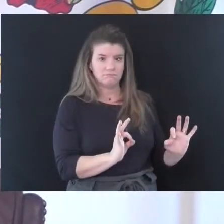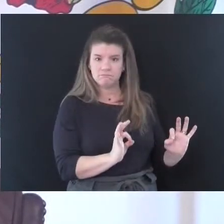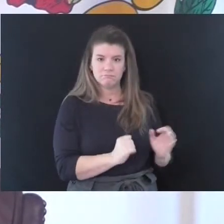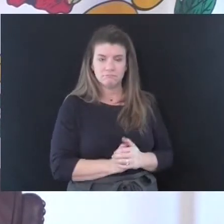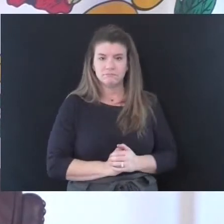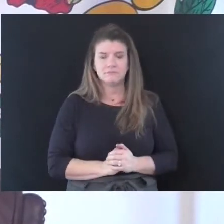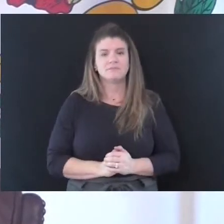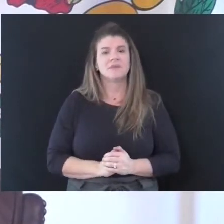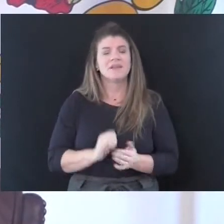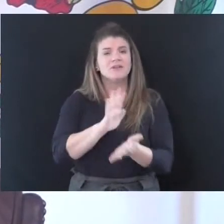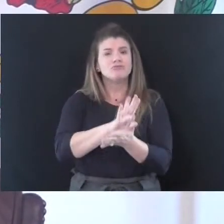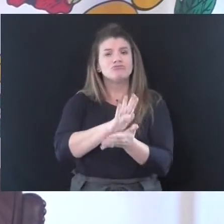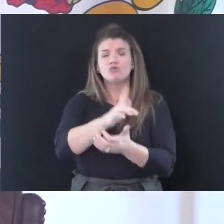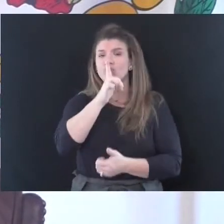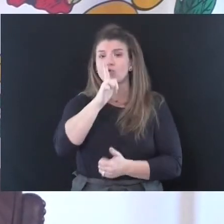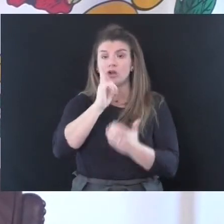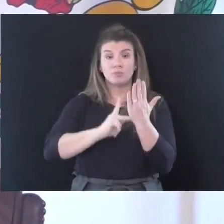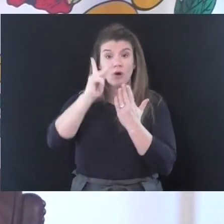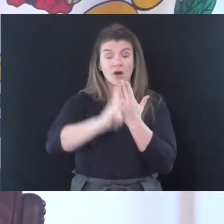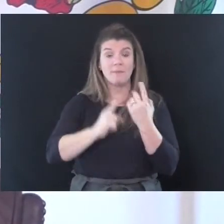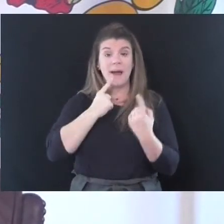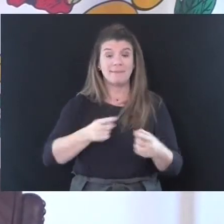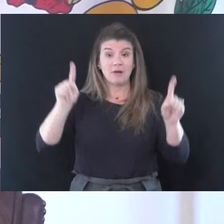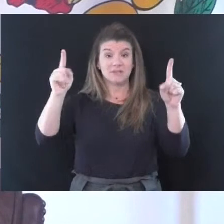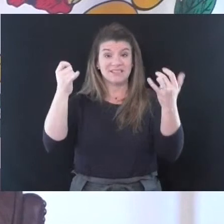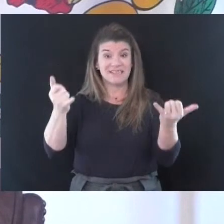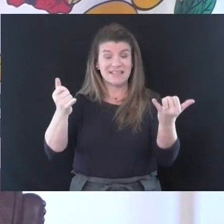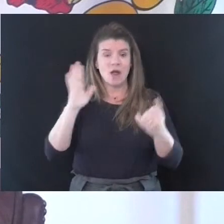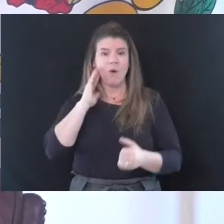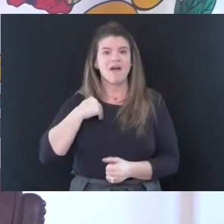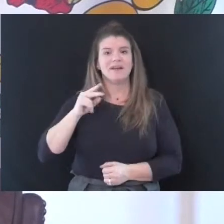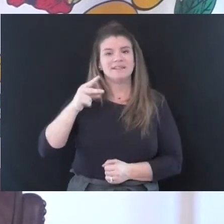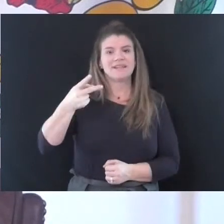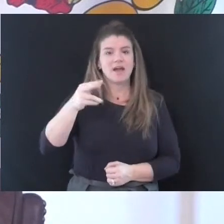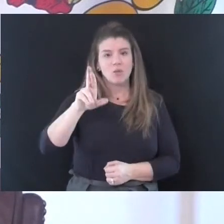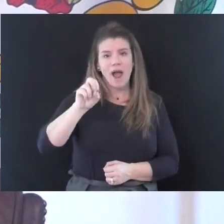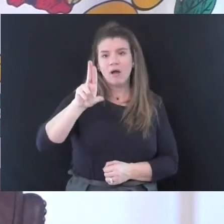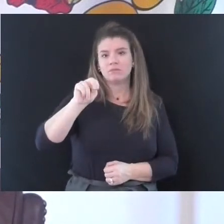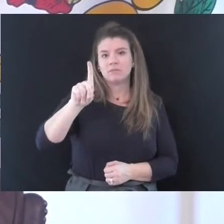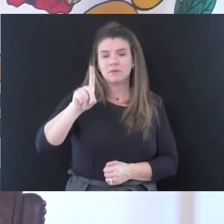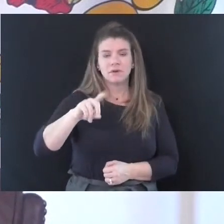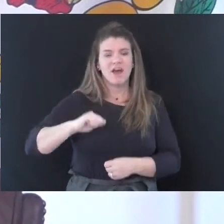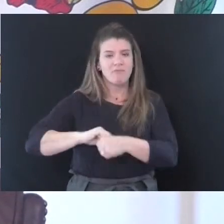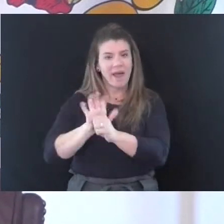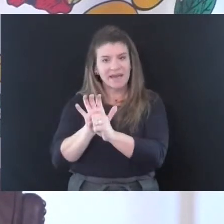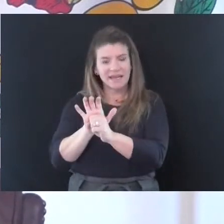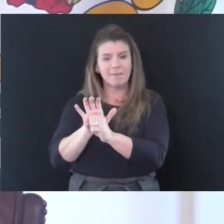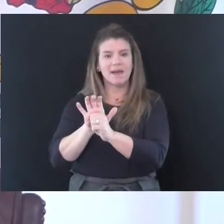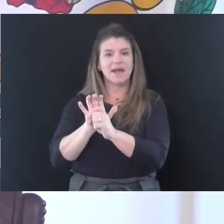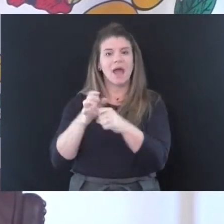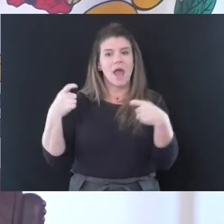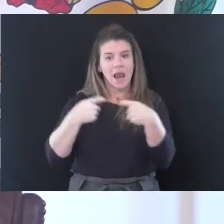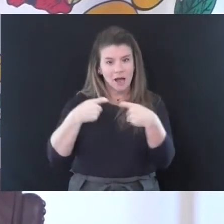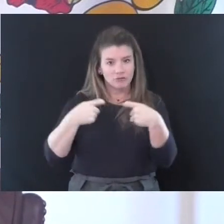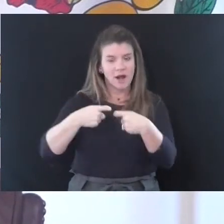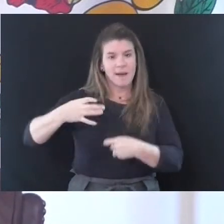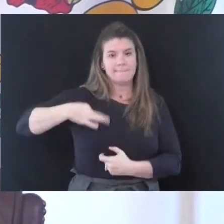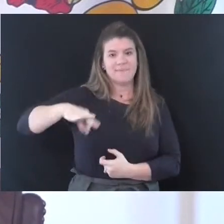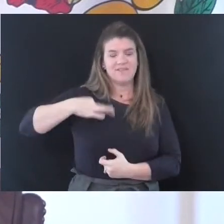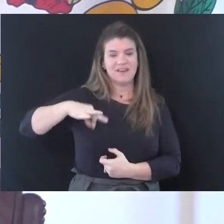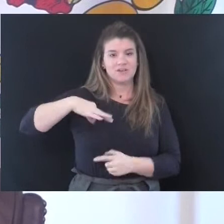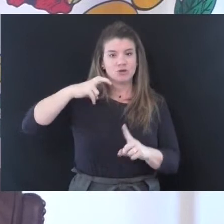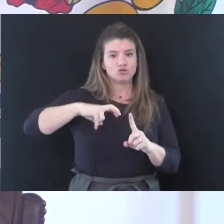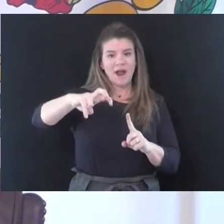Our school lunch program today, I'm announcing that there will be a second round of pandemic electronic benefit